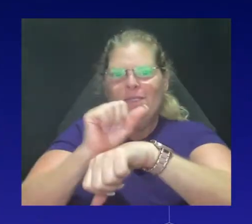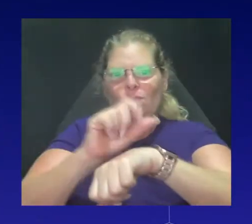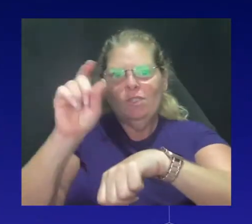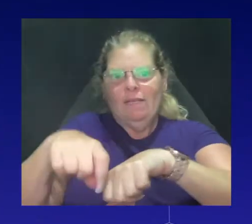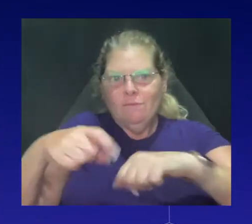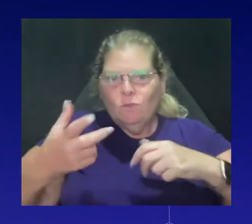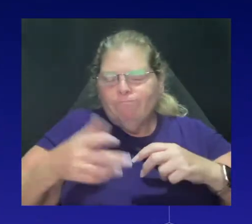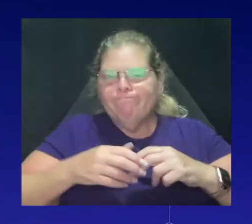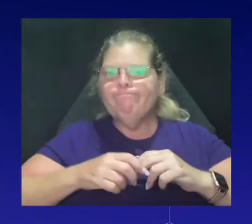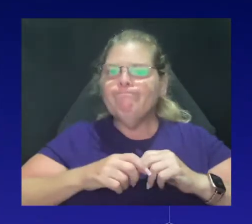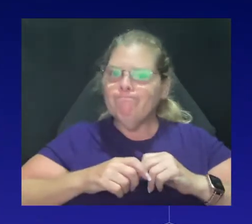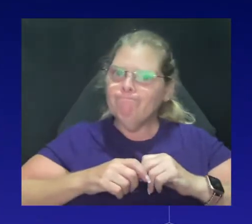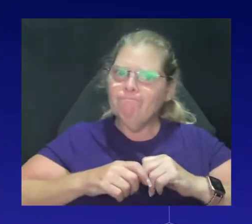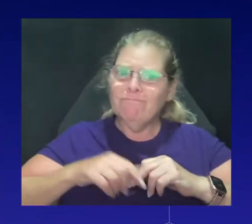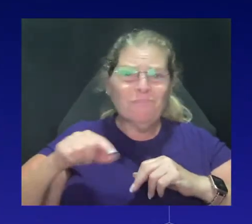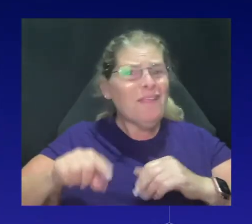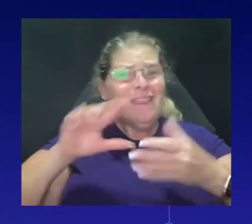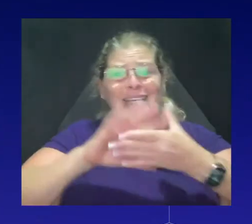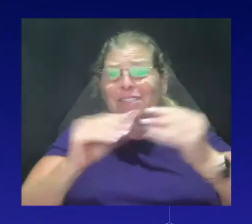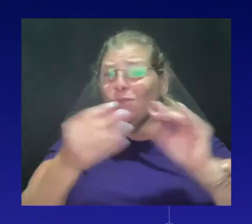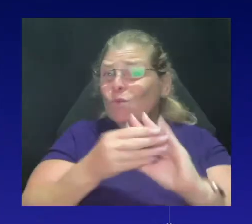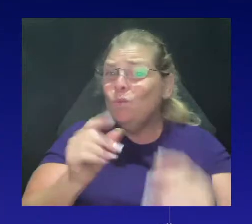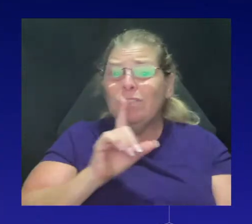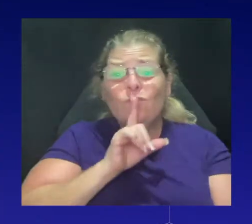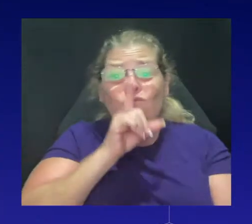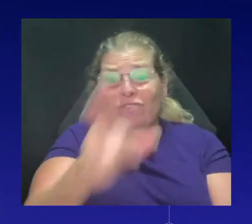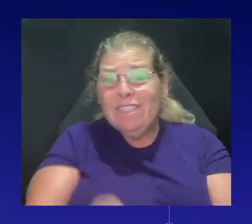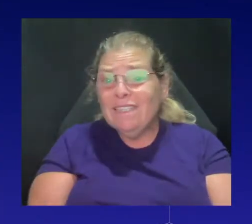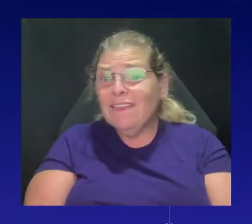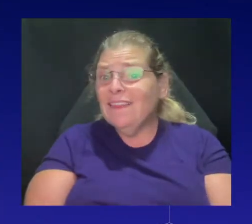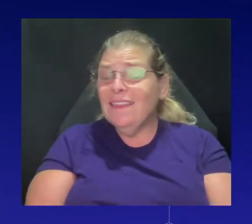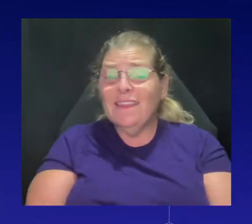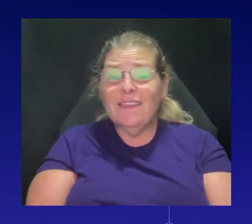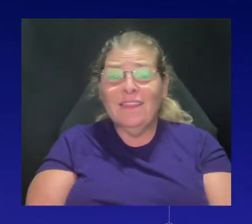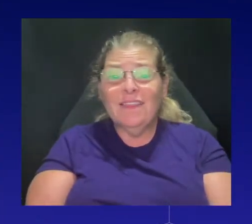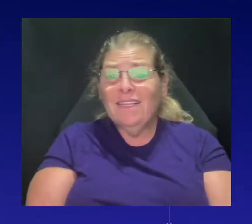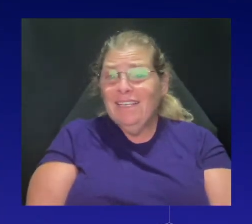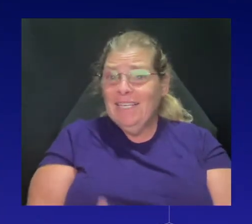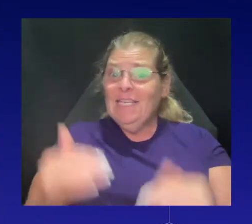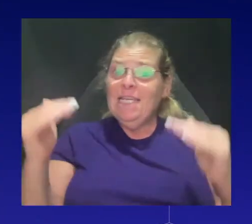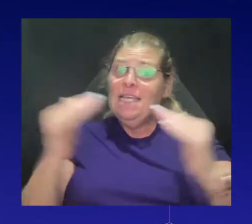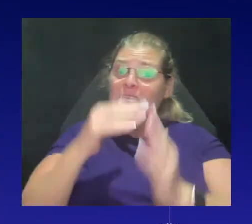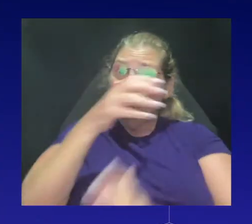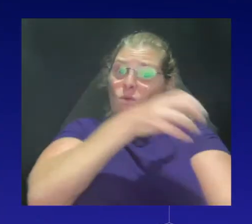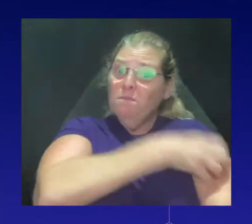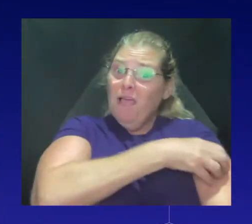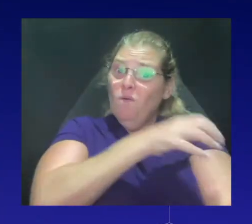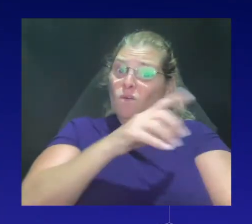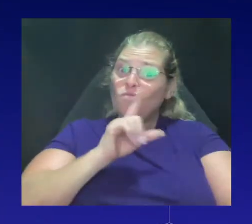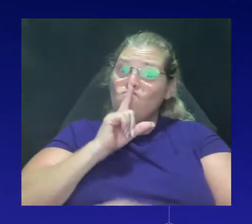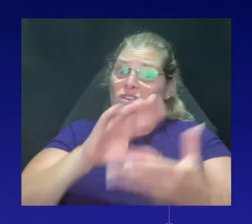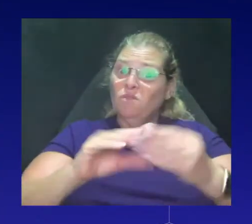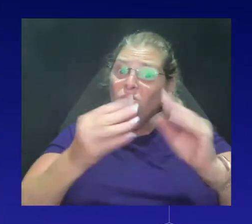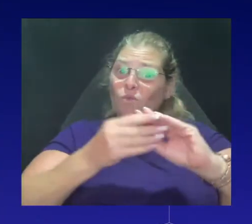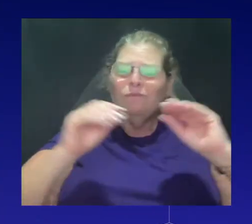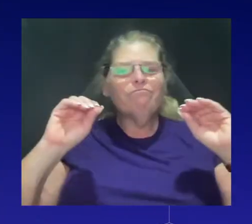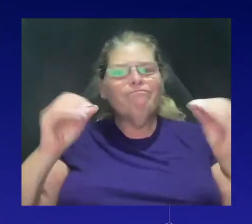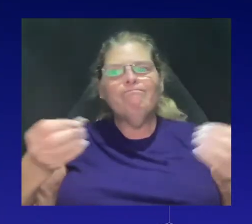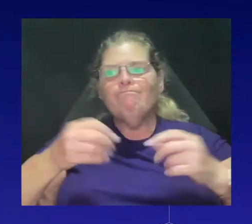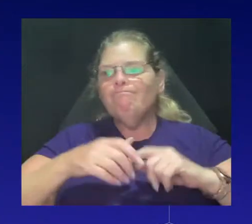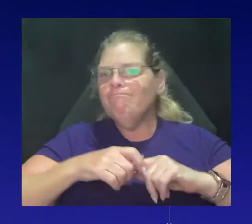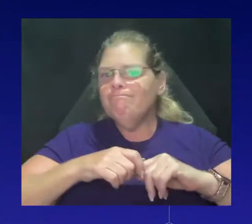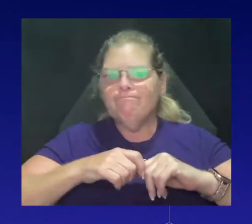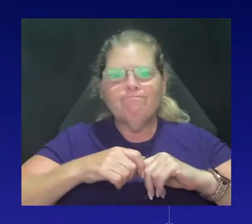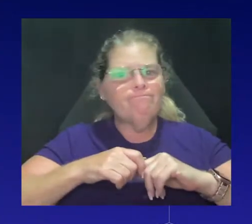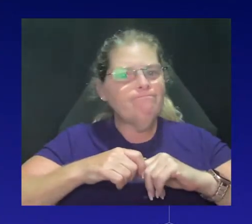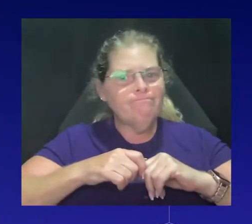You know, these are real stories. There's nothing more powerful than that. And to get to be part of that and say to them what